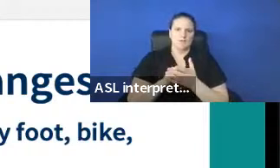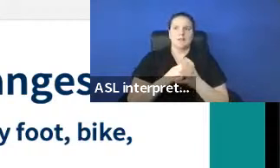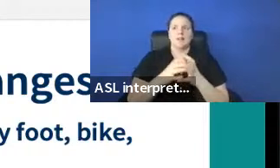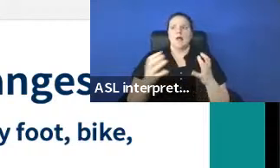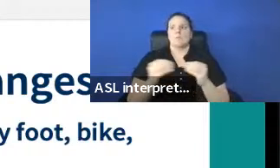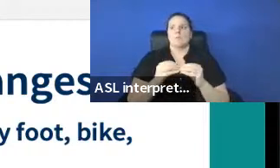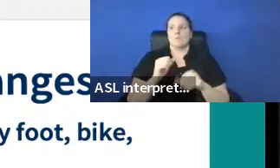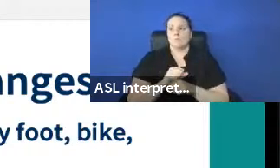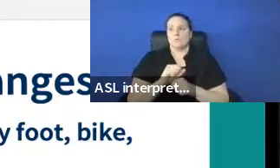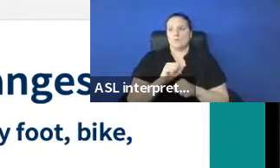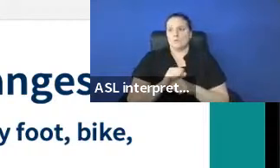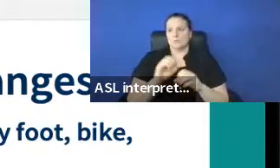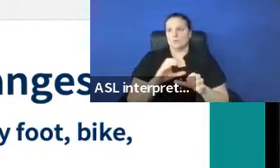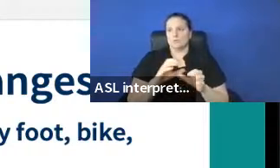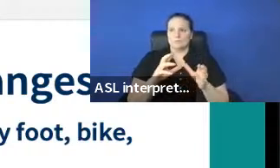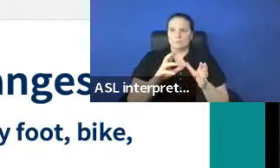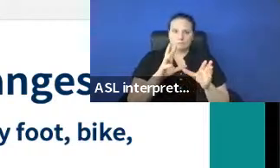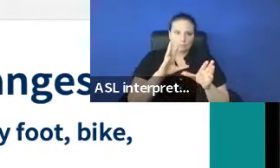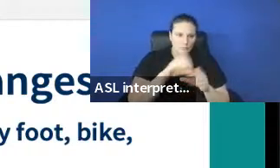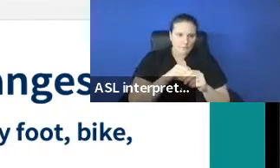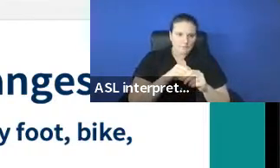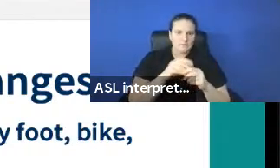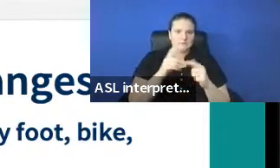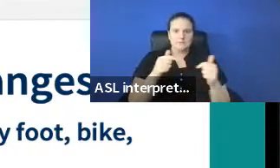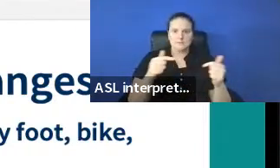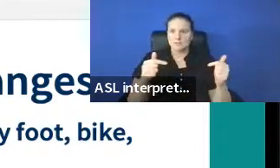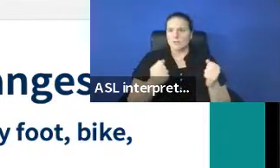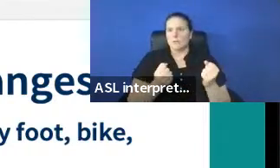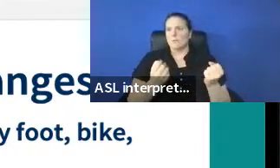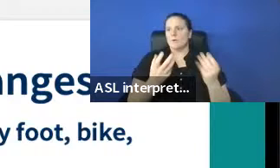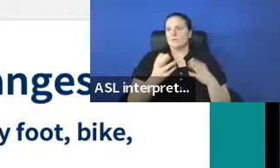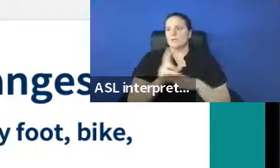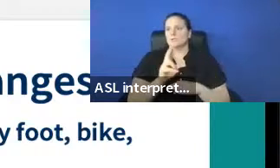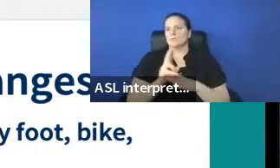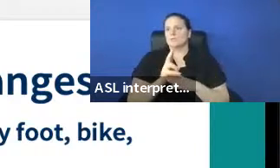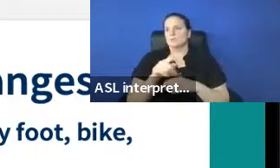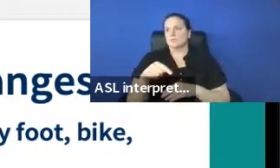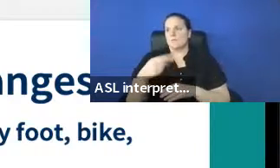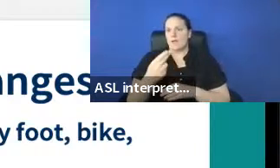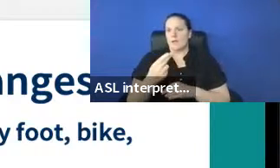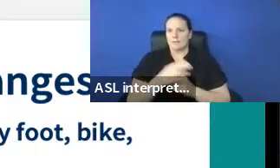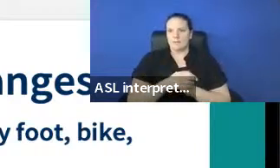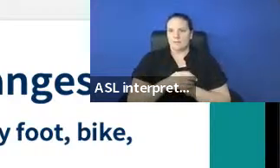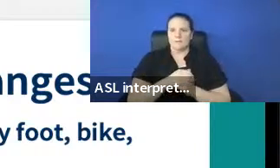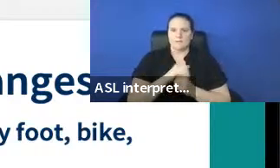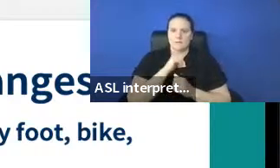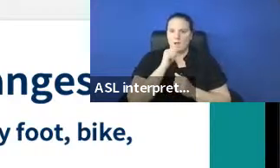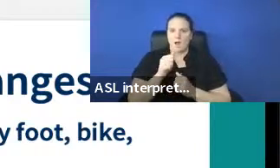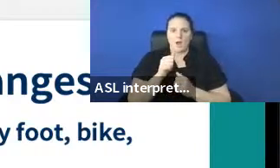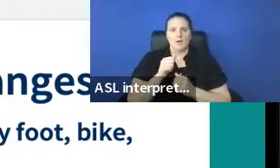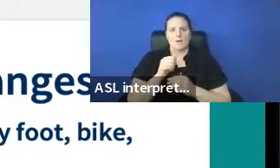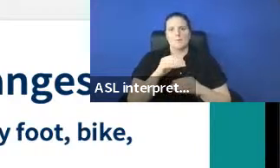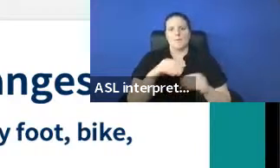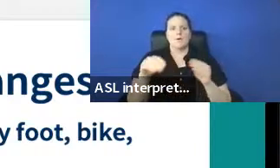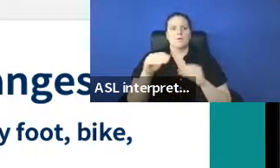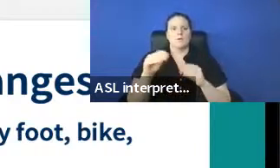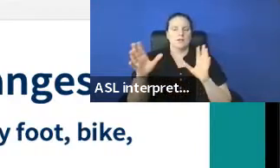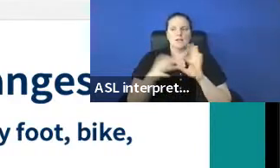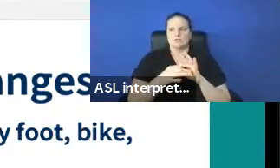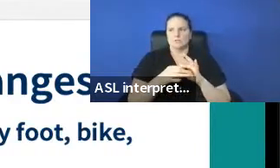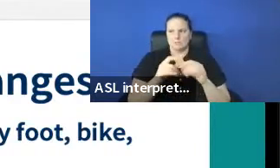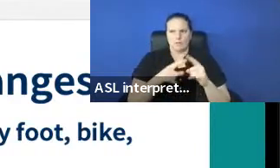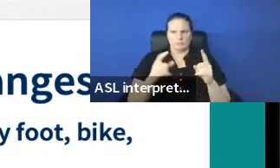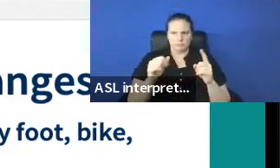do regarding the details of the multi-use paths and all of the non-motorized connections, but it does have the intention to